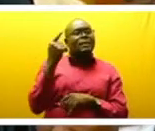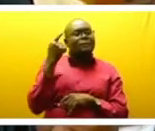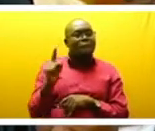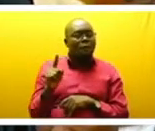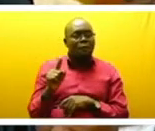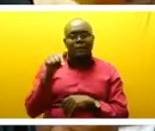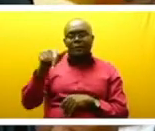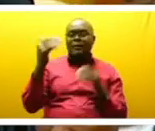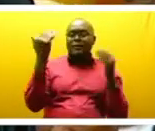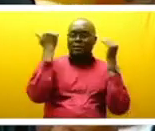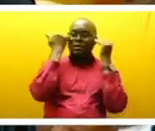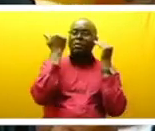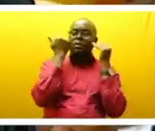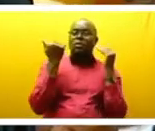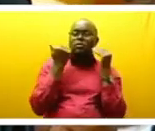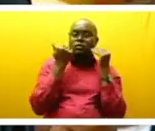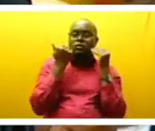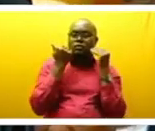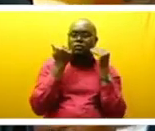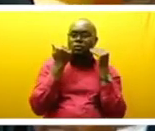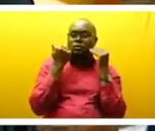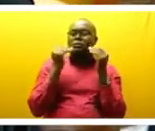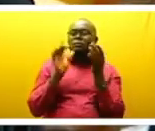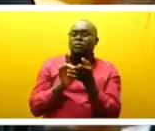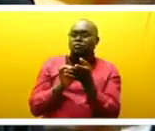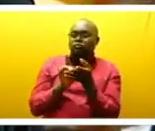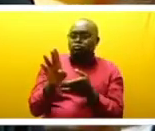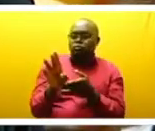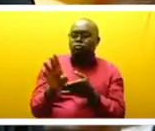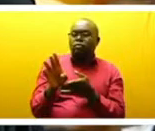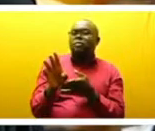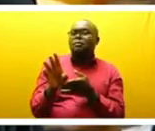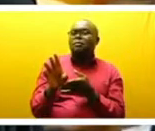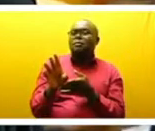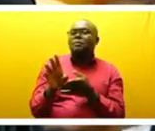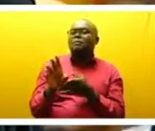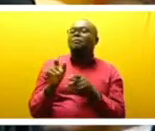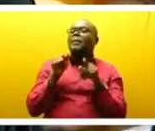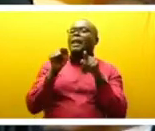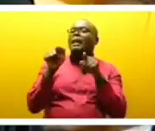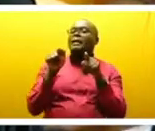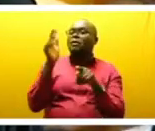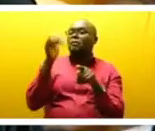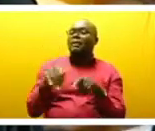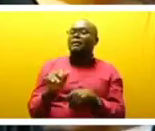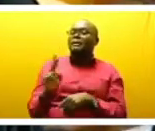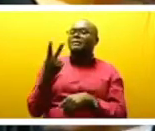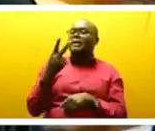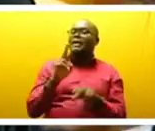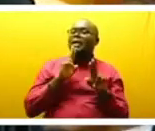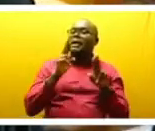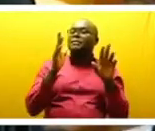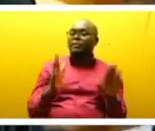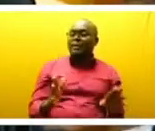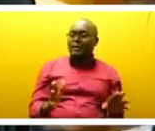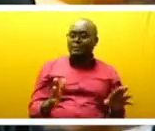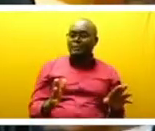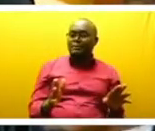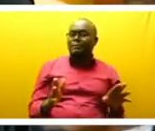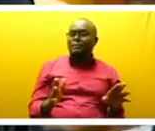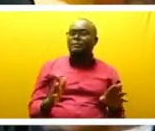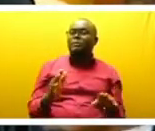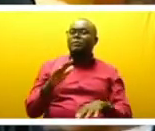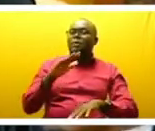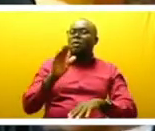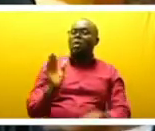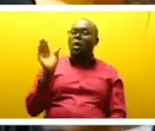this honorable court to dismiss the allegation by the second respondent on oath,